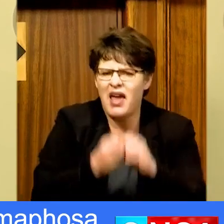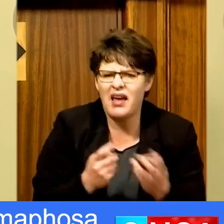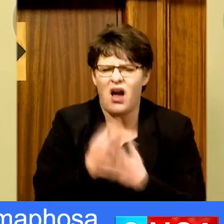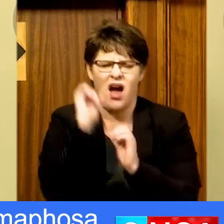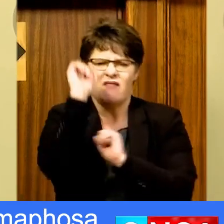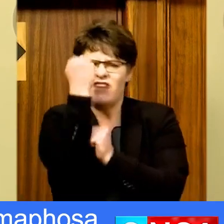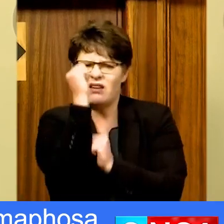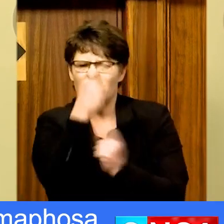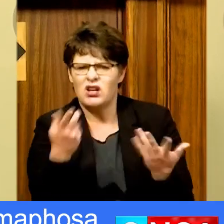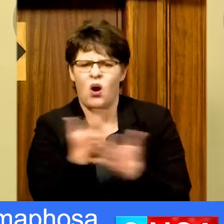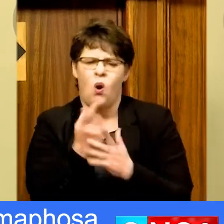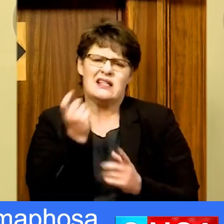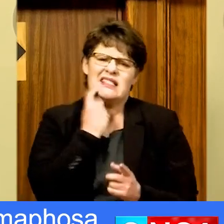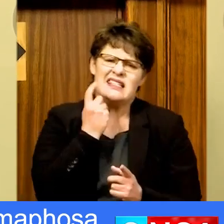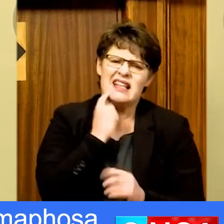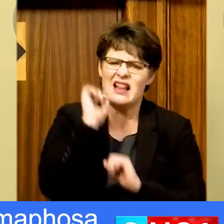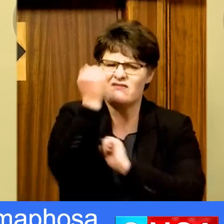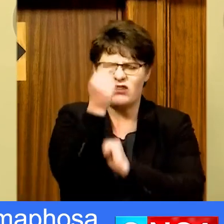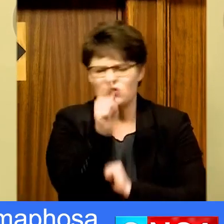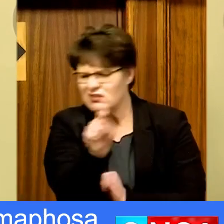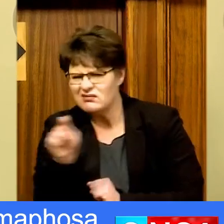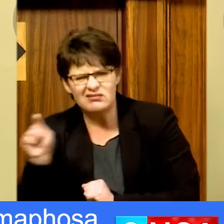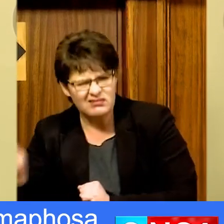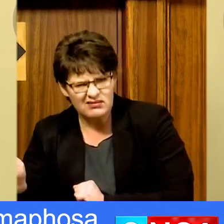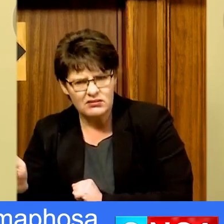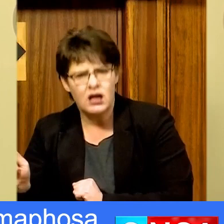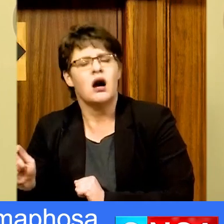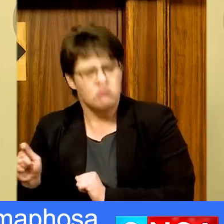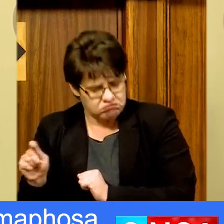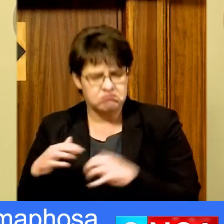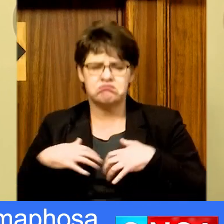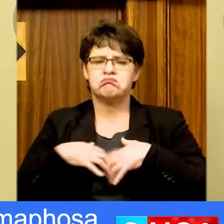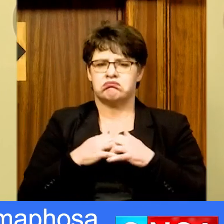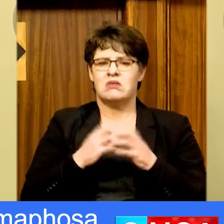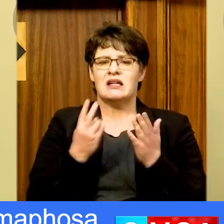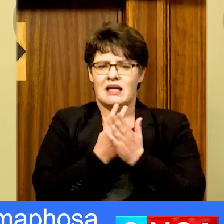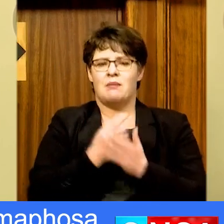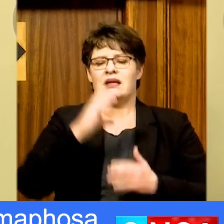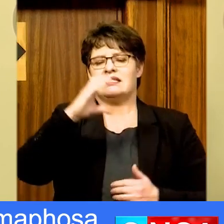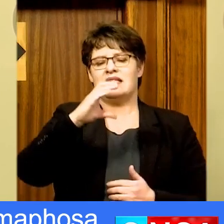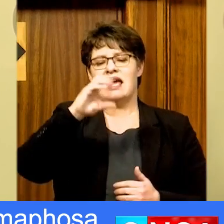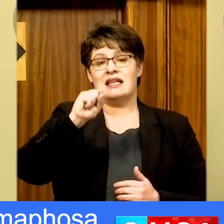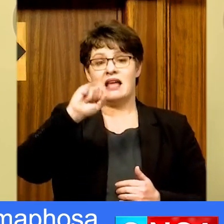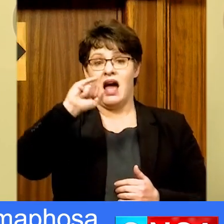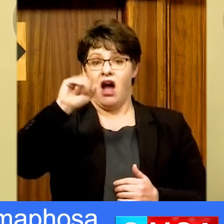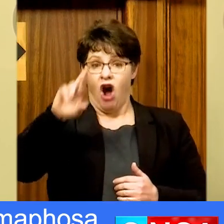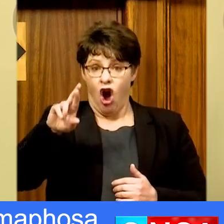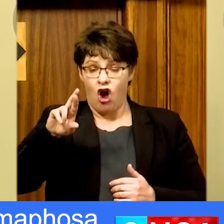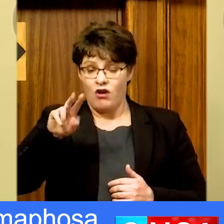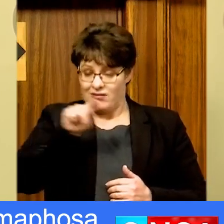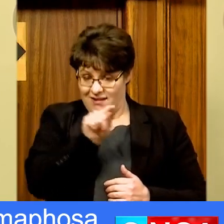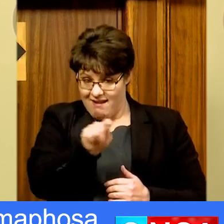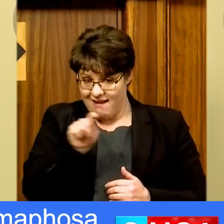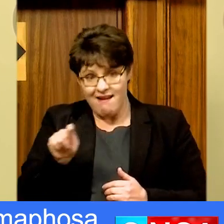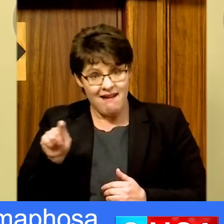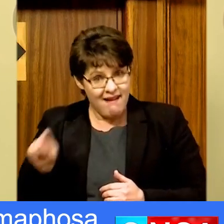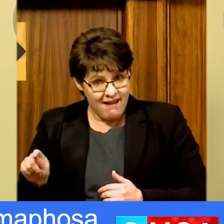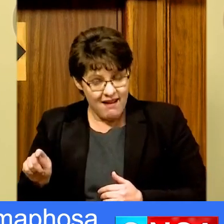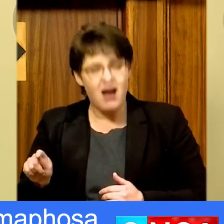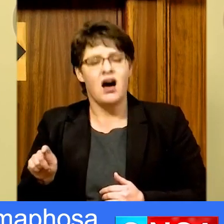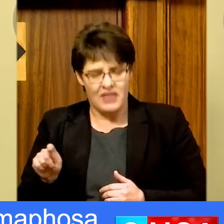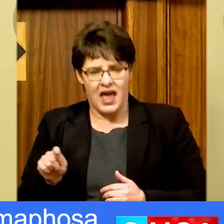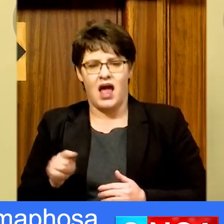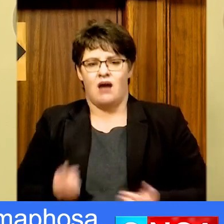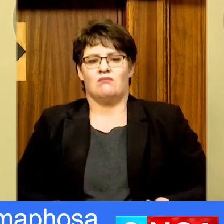manufacturers industry, and as well as the CSIR, they are in the process